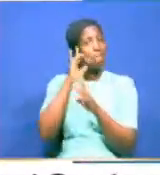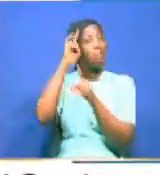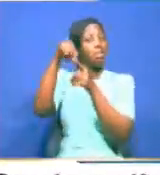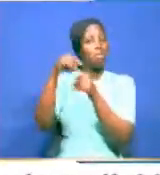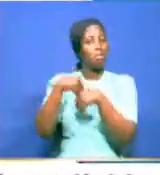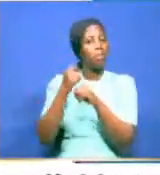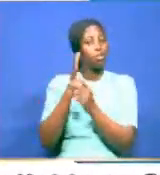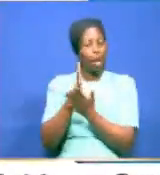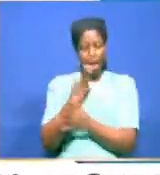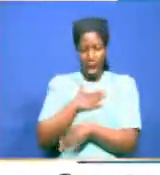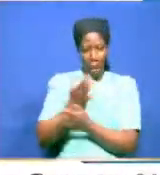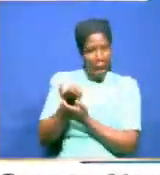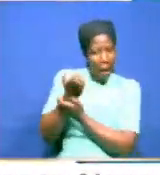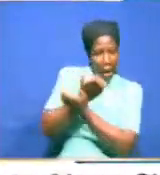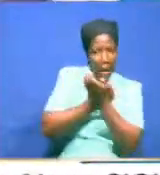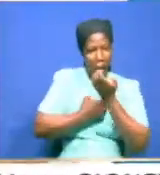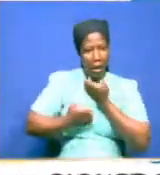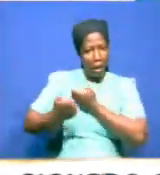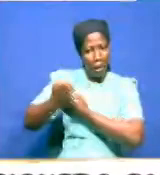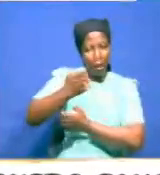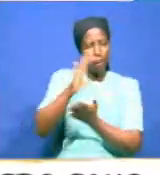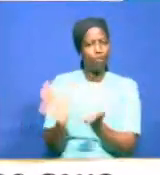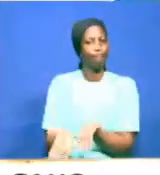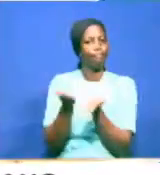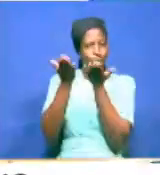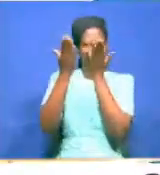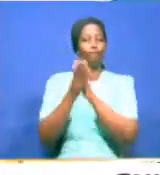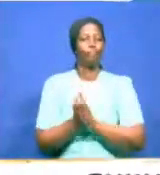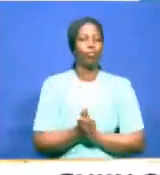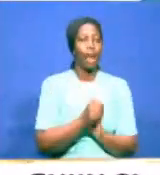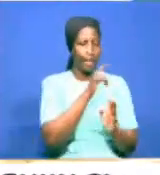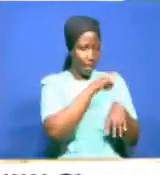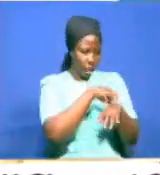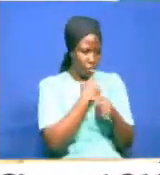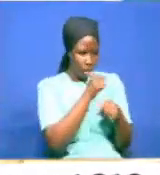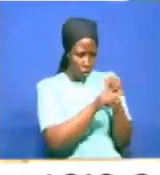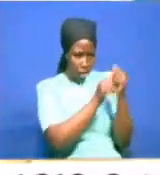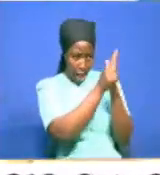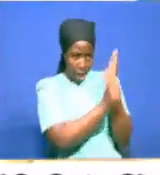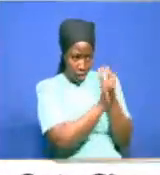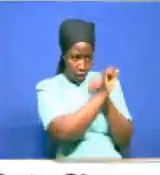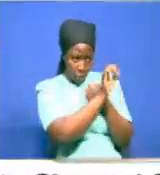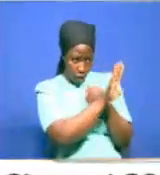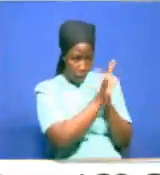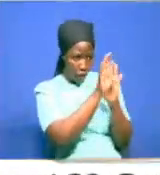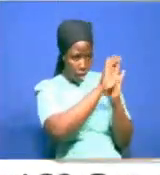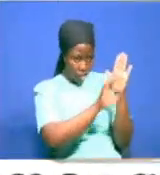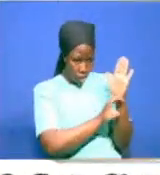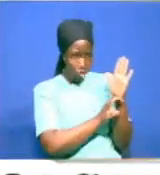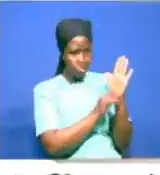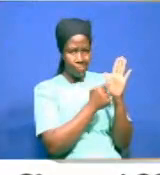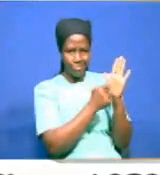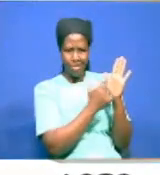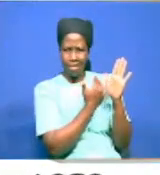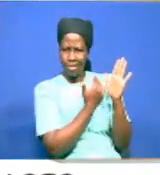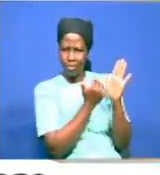that our economy, goes up. Actually, when you talked about Article 54 of the Constitution, then we have where the